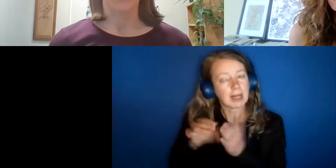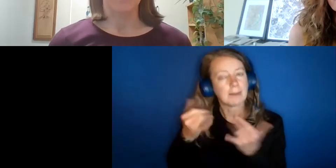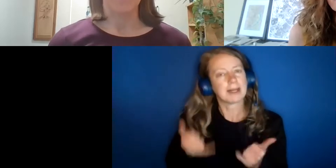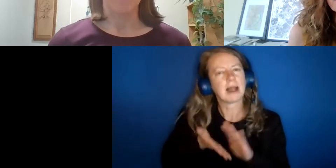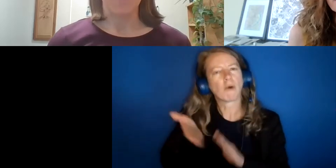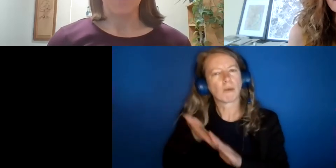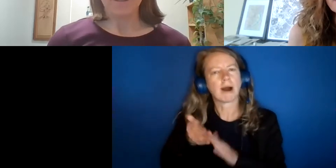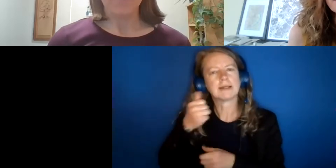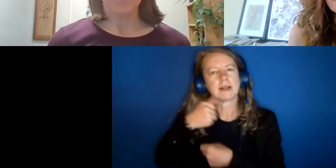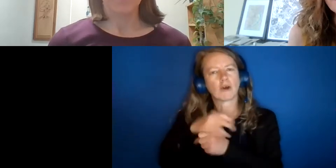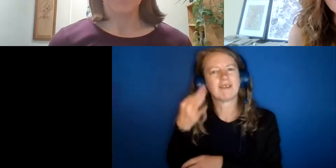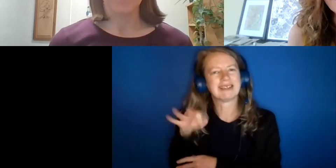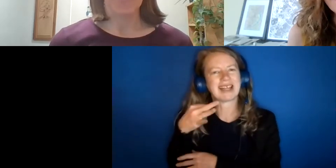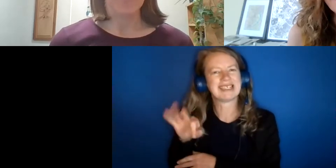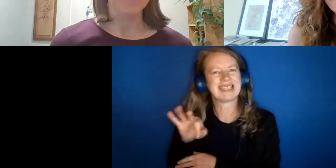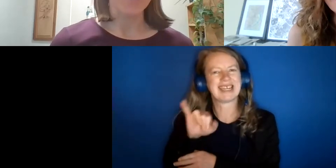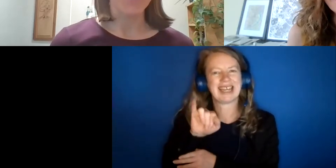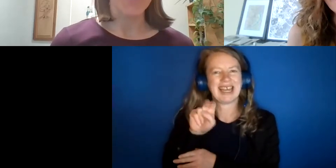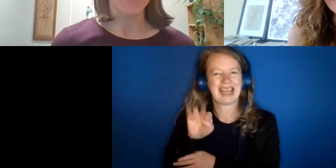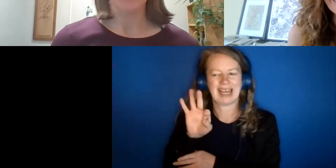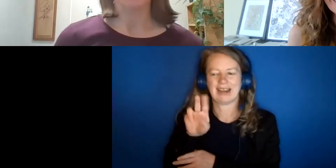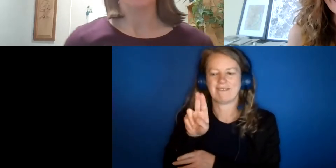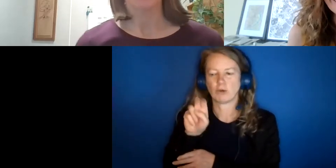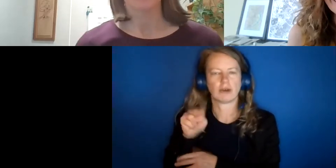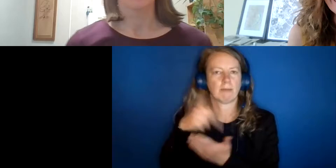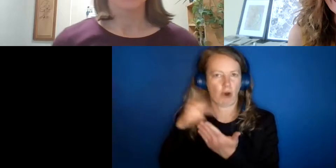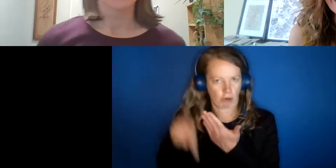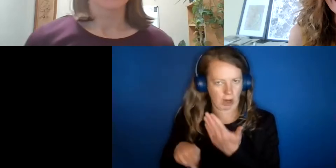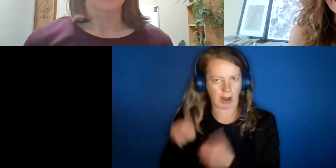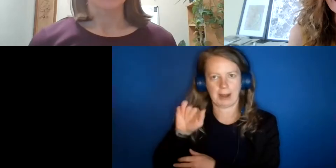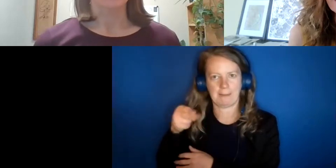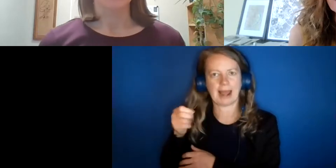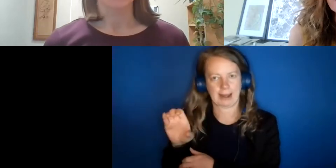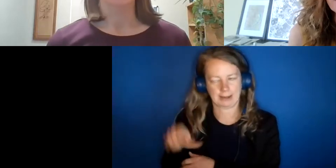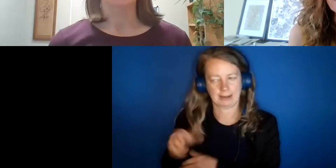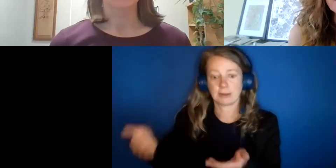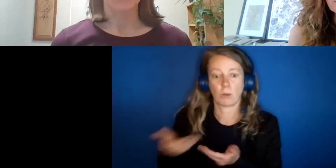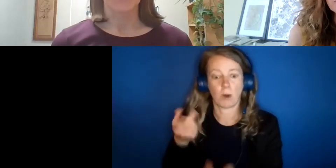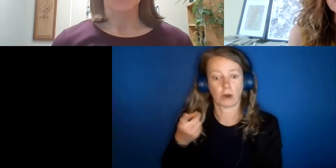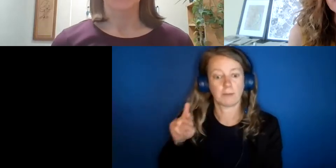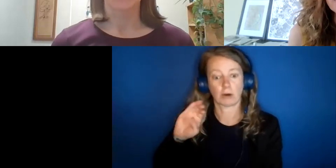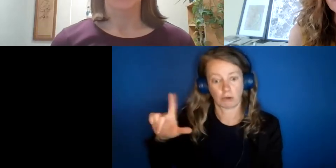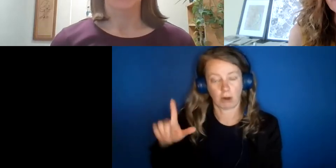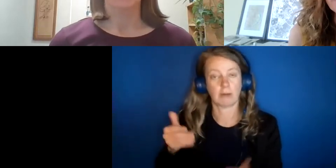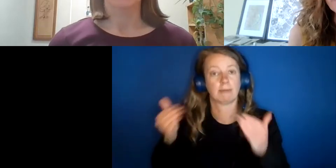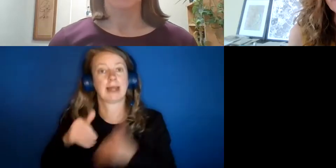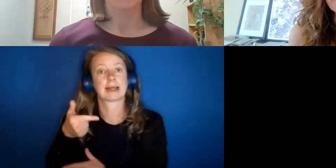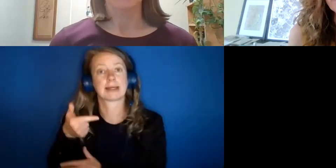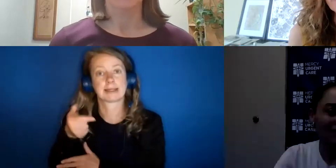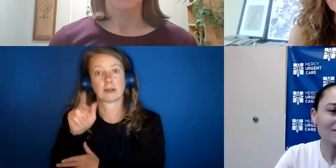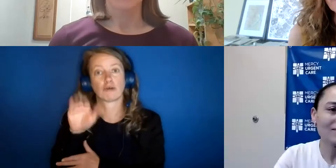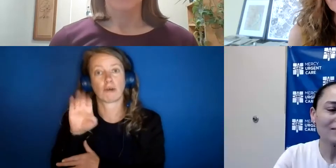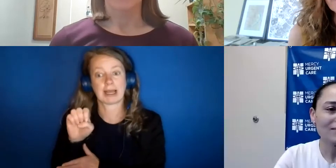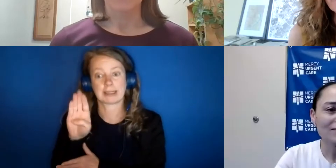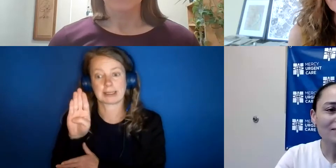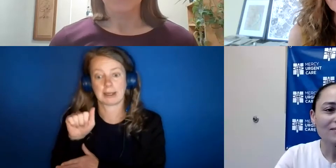infusion program at MAHEC. So welcome, Dr. Call. We also have Grace Barnwell. Grace